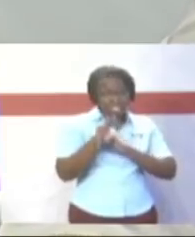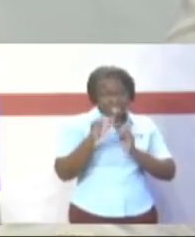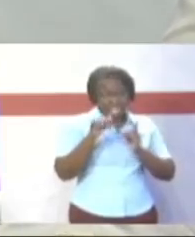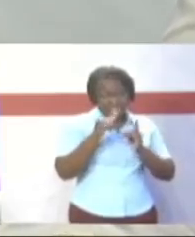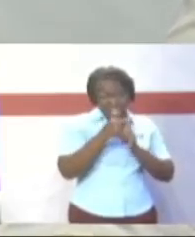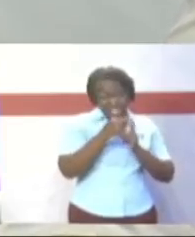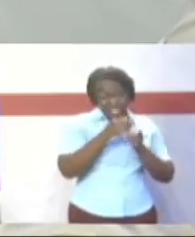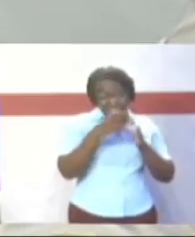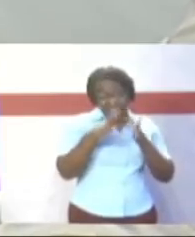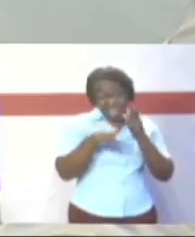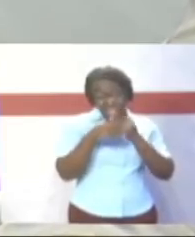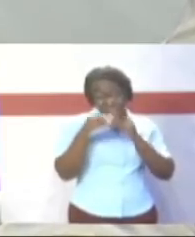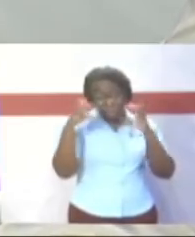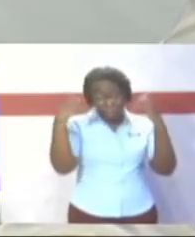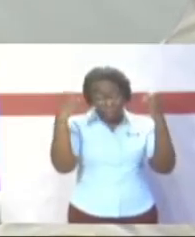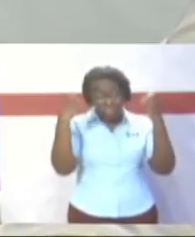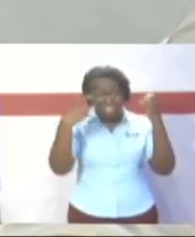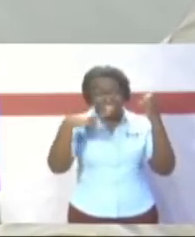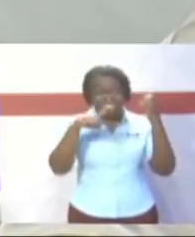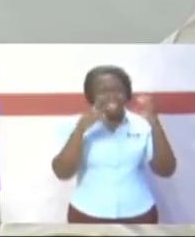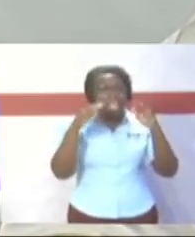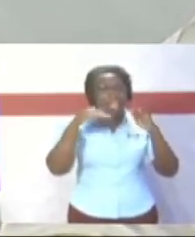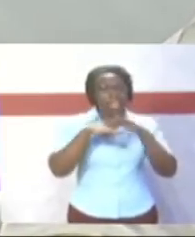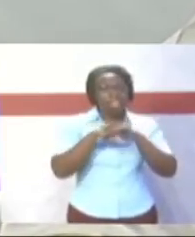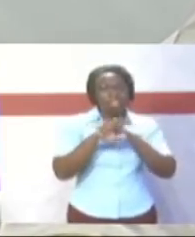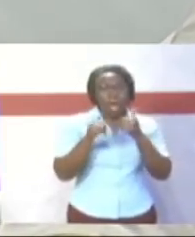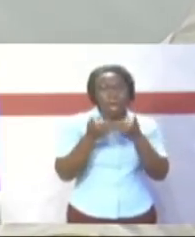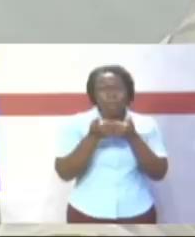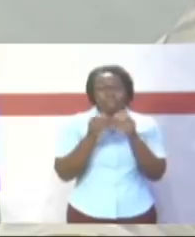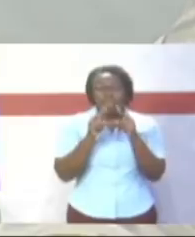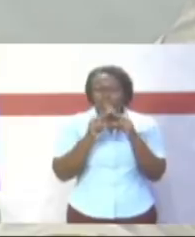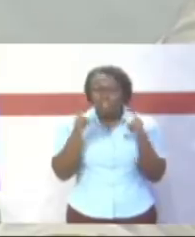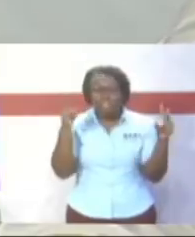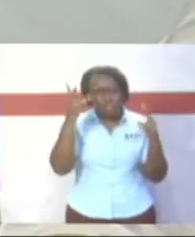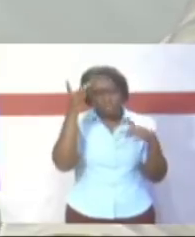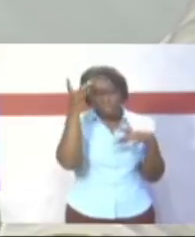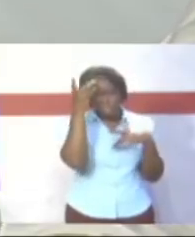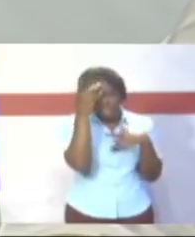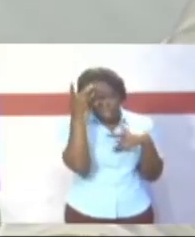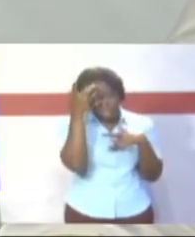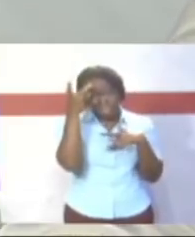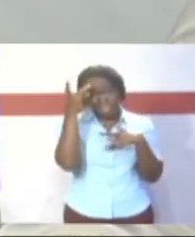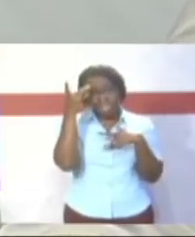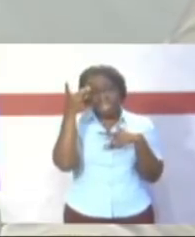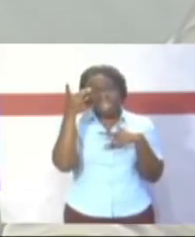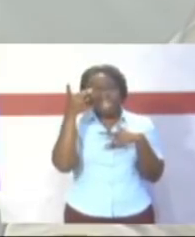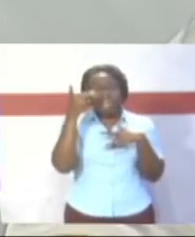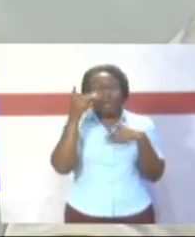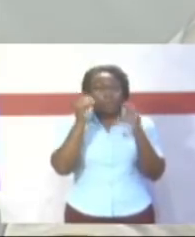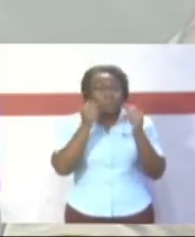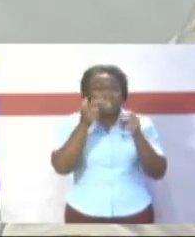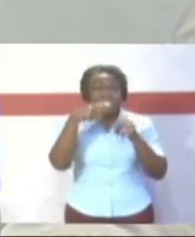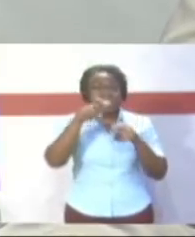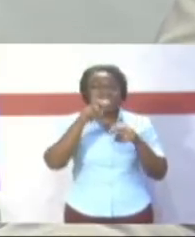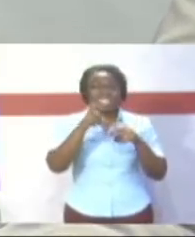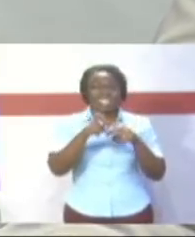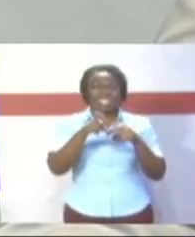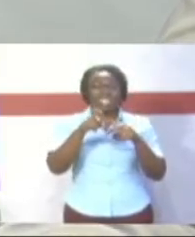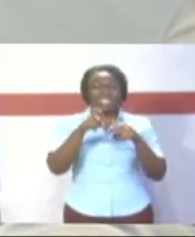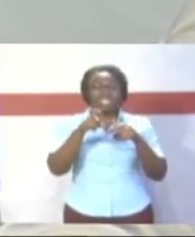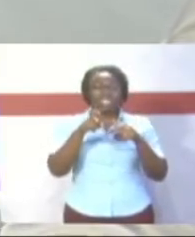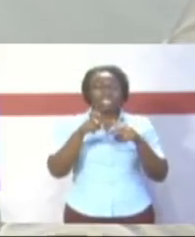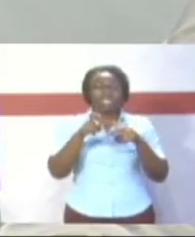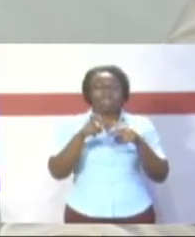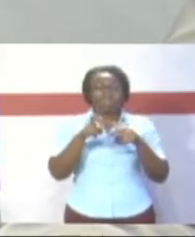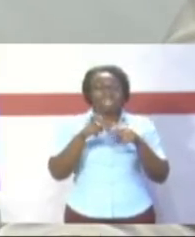in fact very ill at this time. And so some of them require high dependency care and intensive care